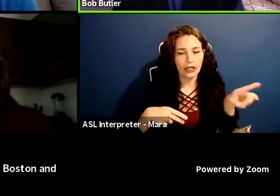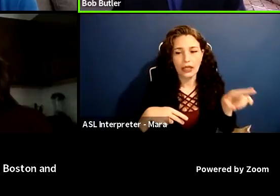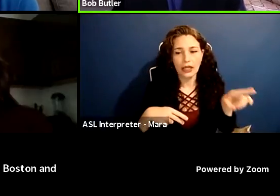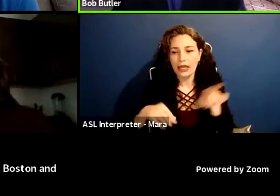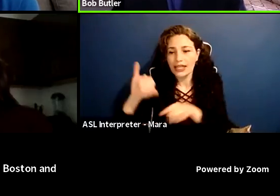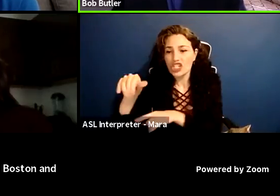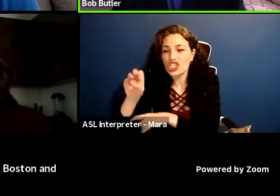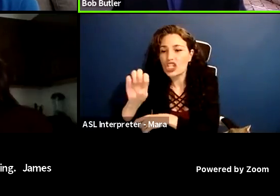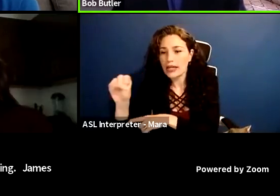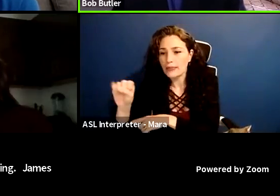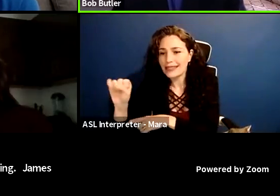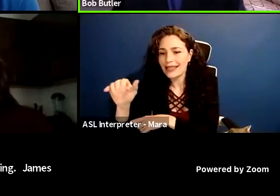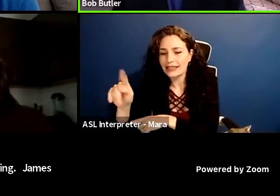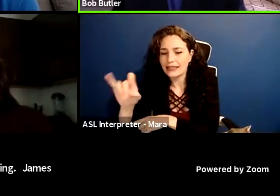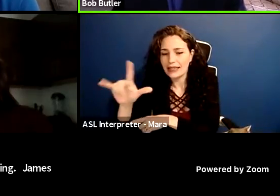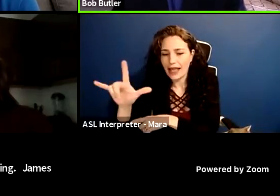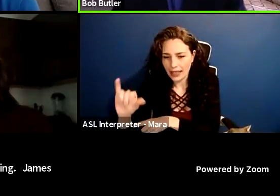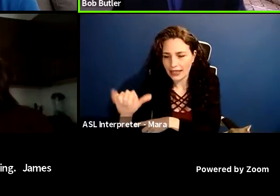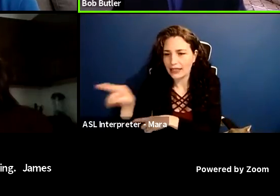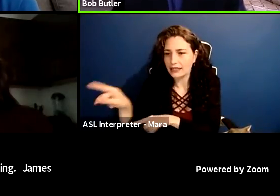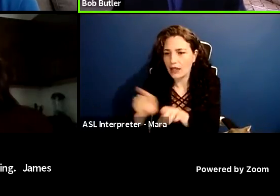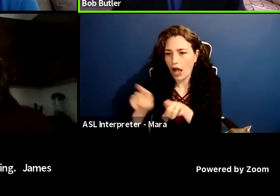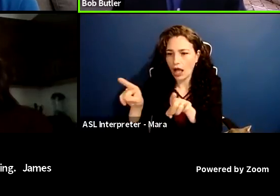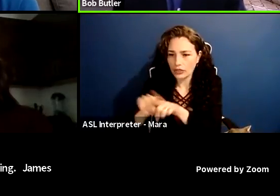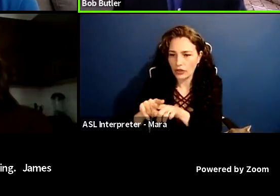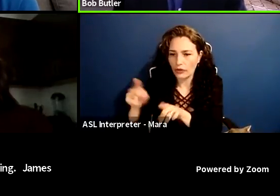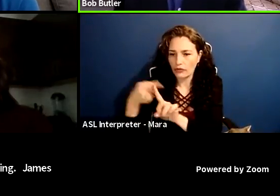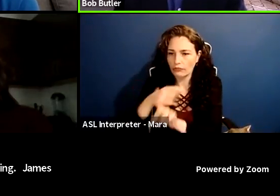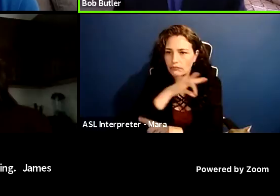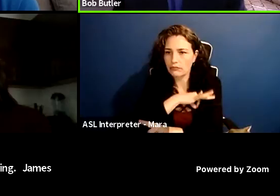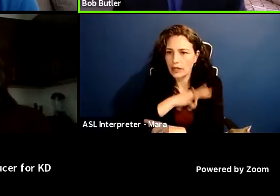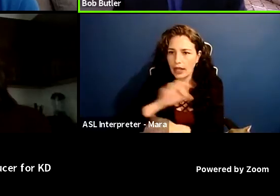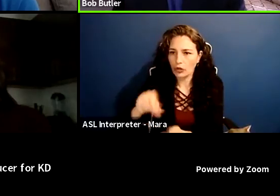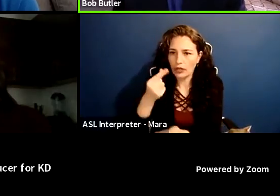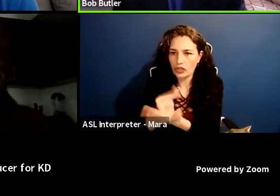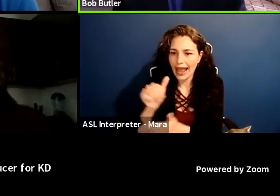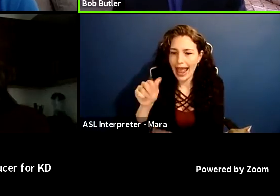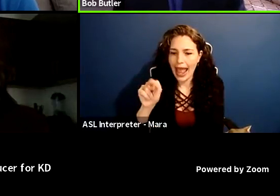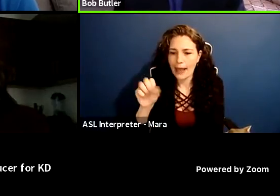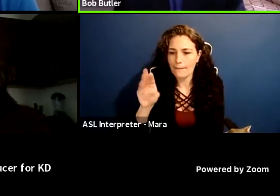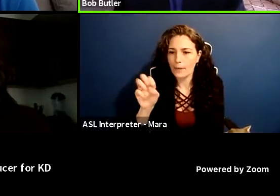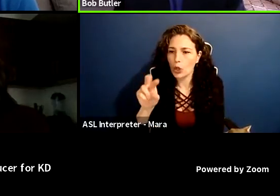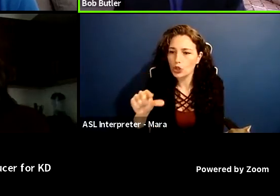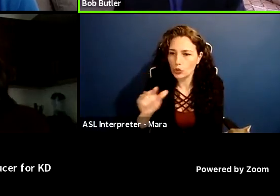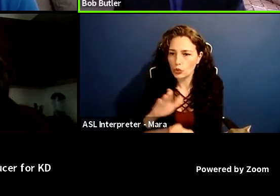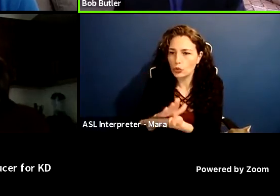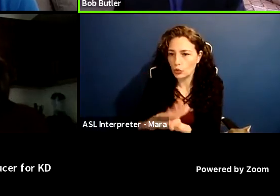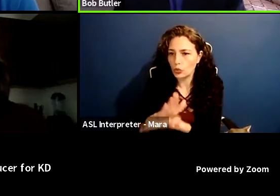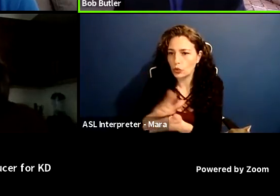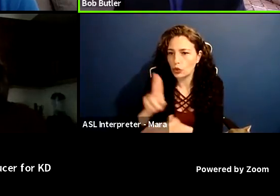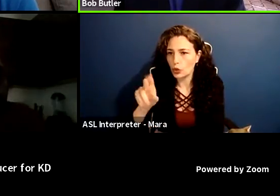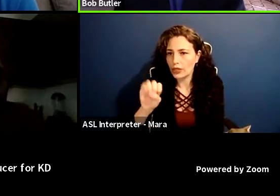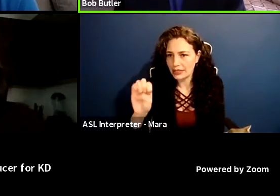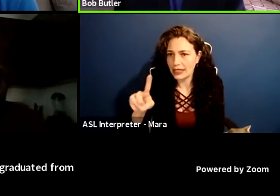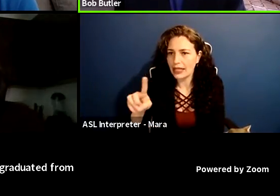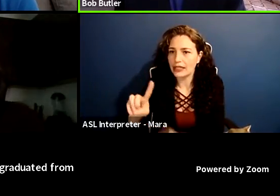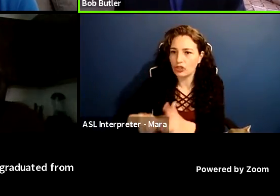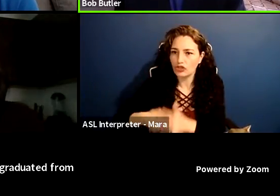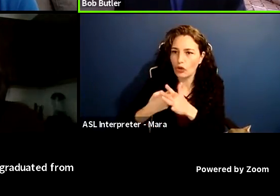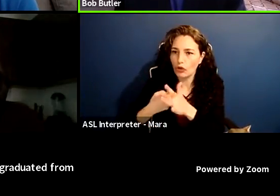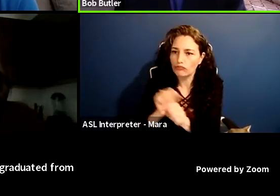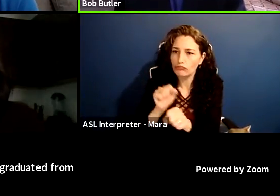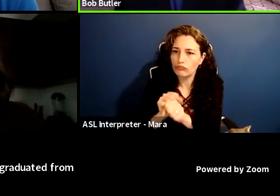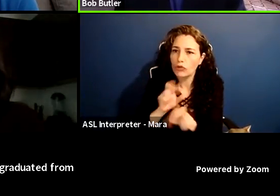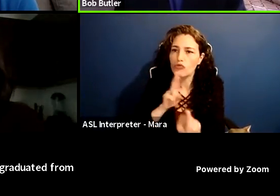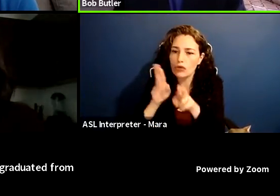for KDKA in Pittsburgh. He graduated from the Annenberg School at USC and began his career as a reporter in